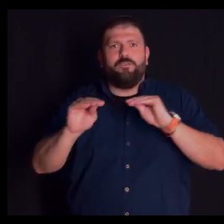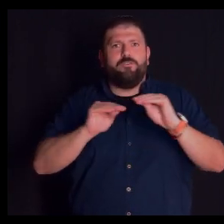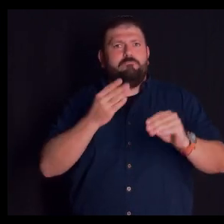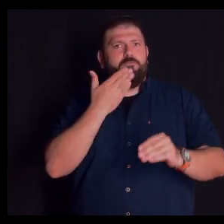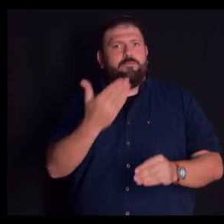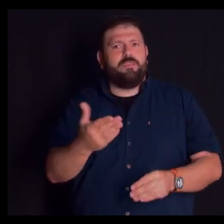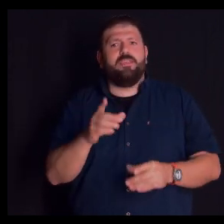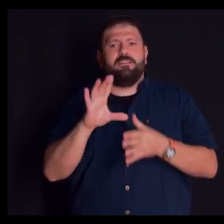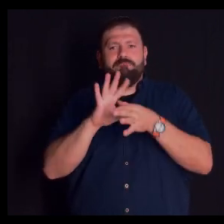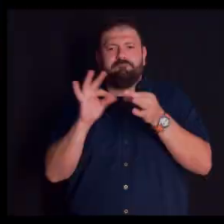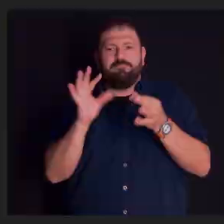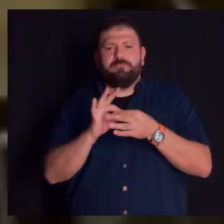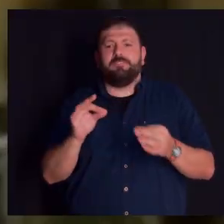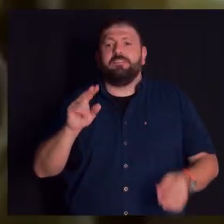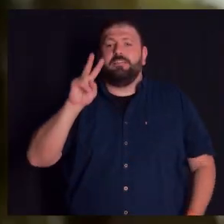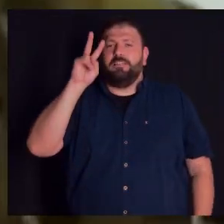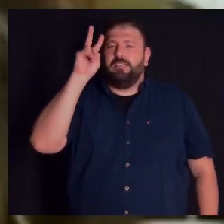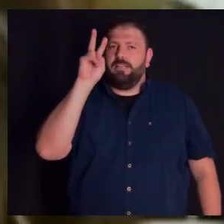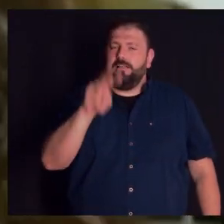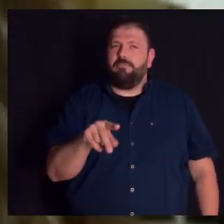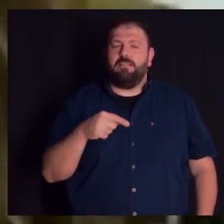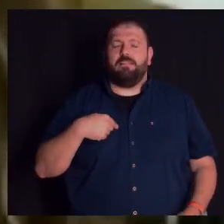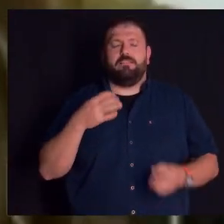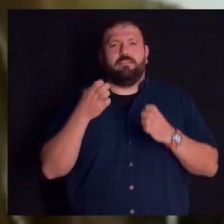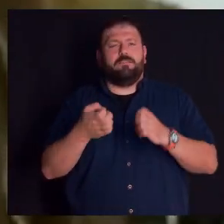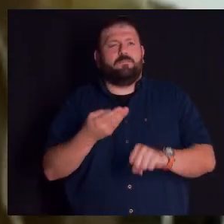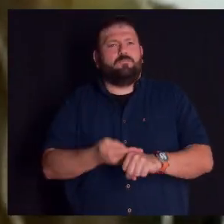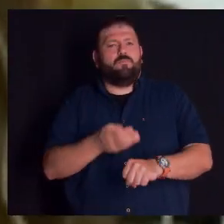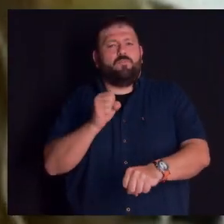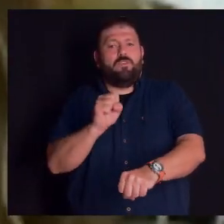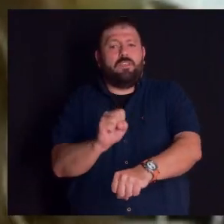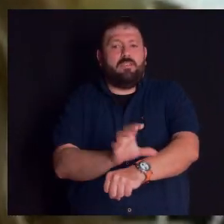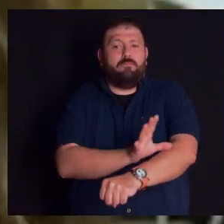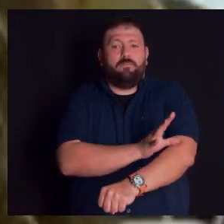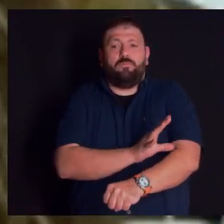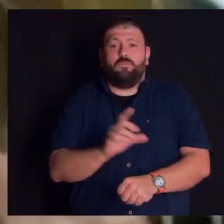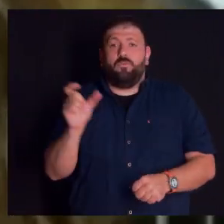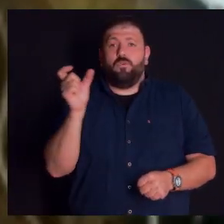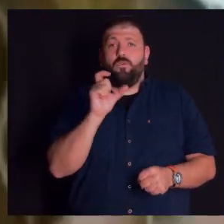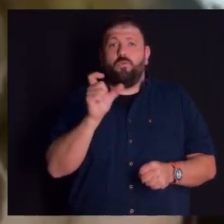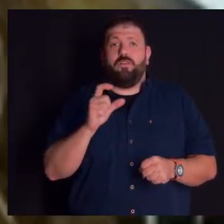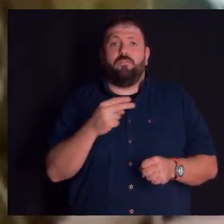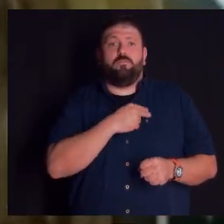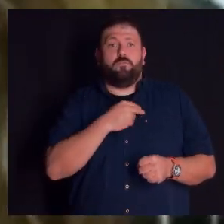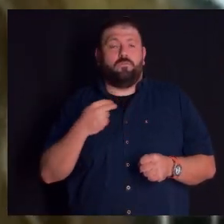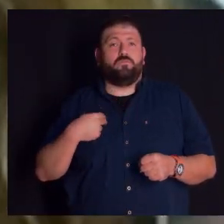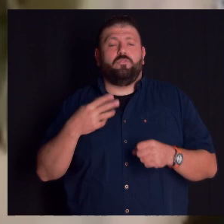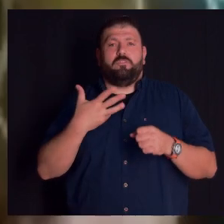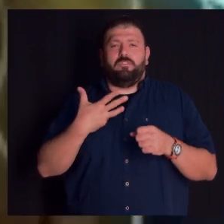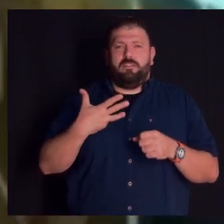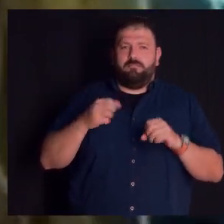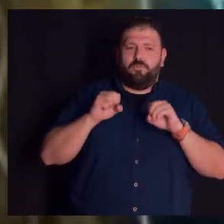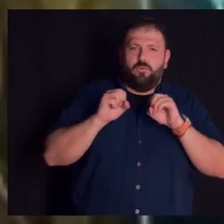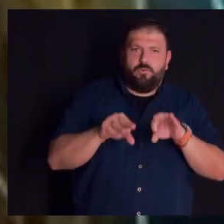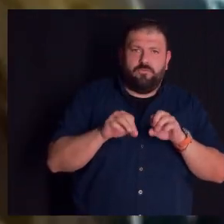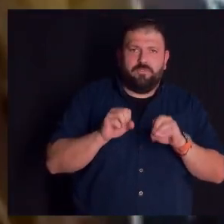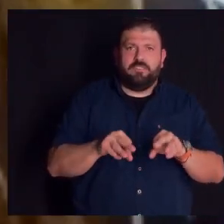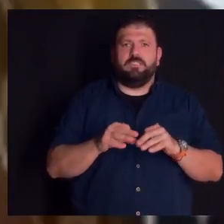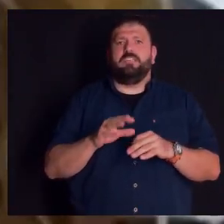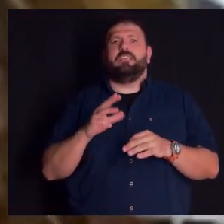this can be possible. Well, we're really excited, very thrilled. We had